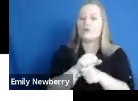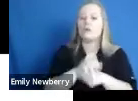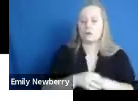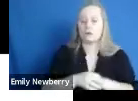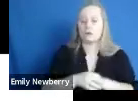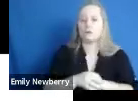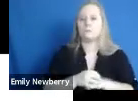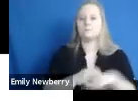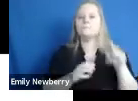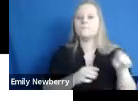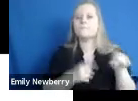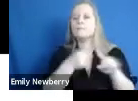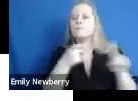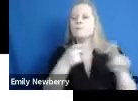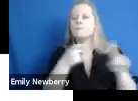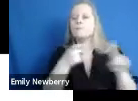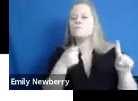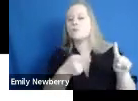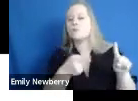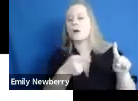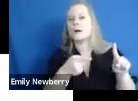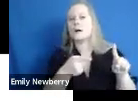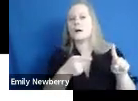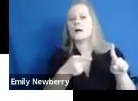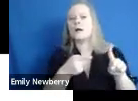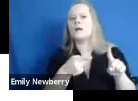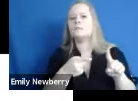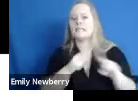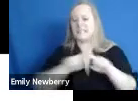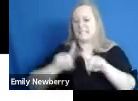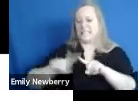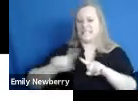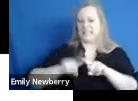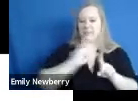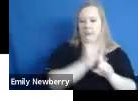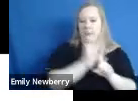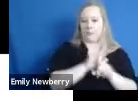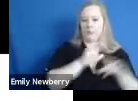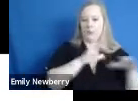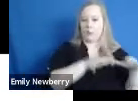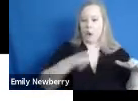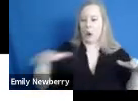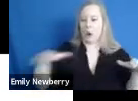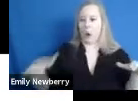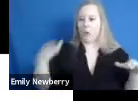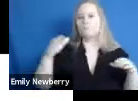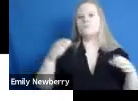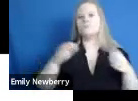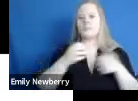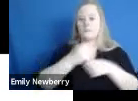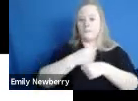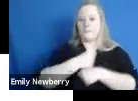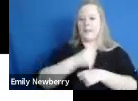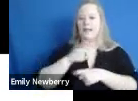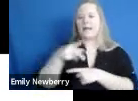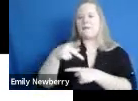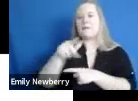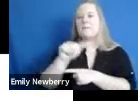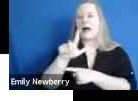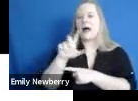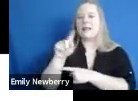These are from poplar plots that have been harvested for pallet production. You